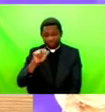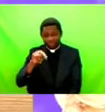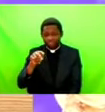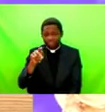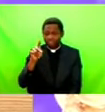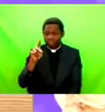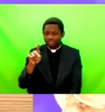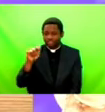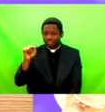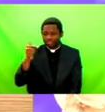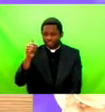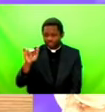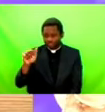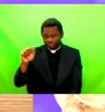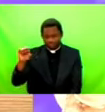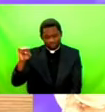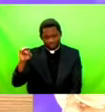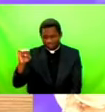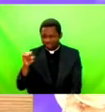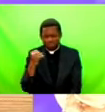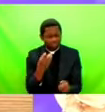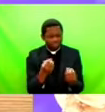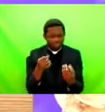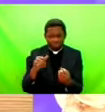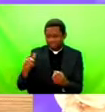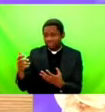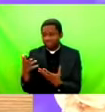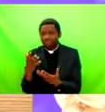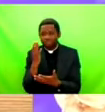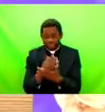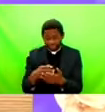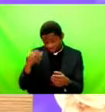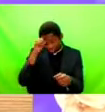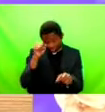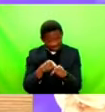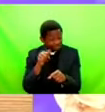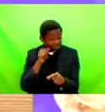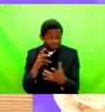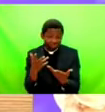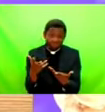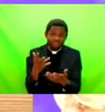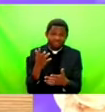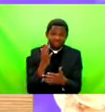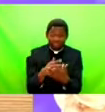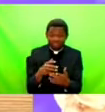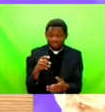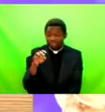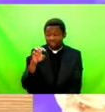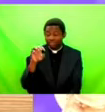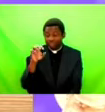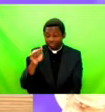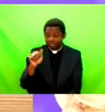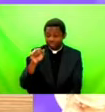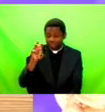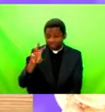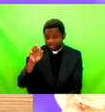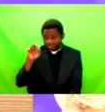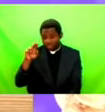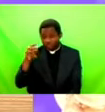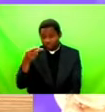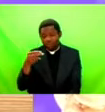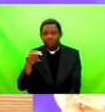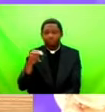Elder Isaac Owusuansa, and many others. And some of our brothers like Elder Stephen Uwakesi, Elder Dr.